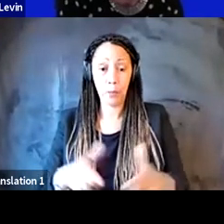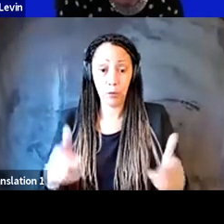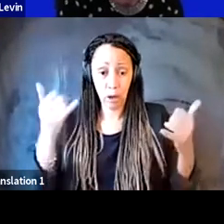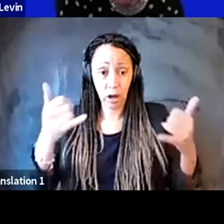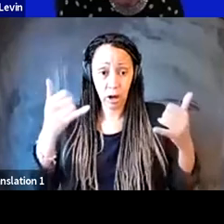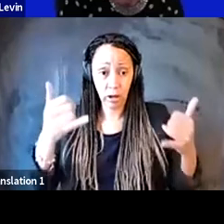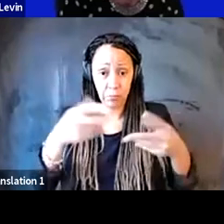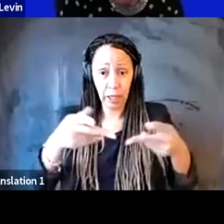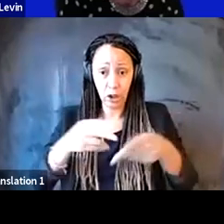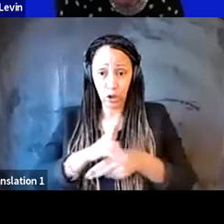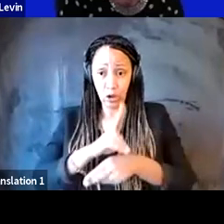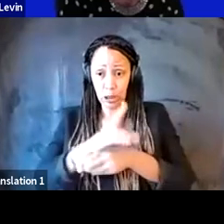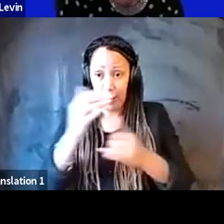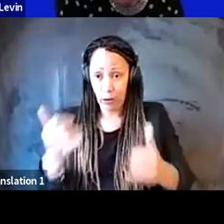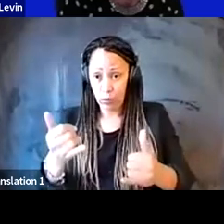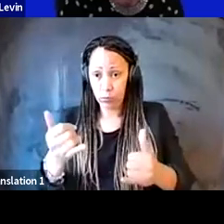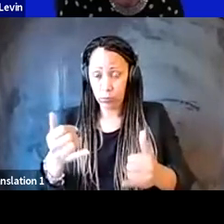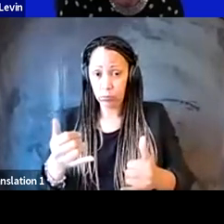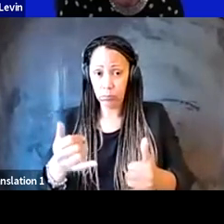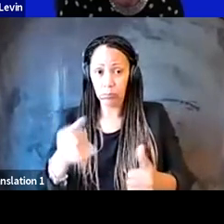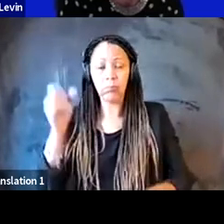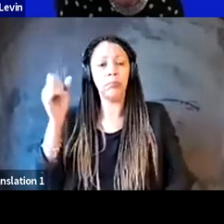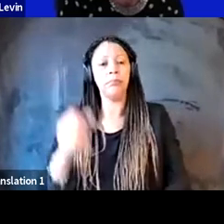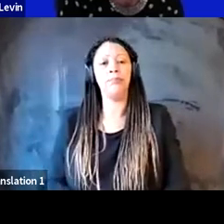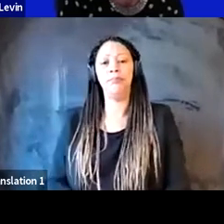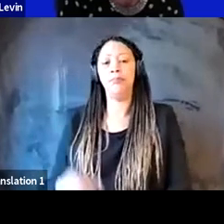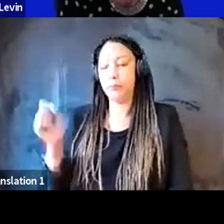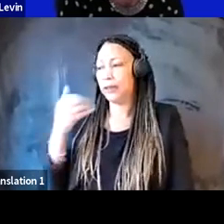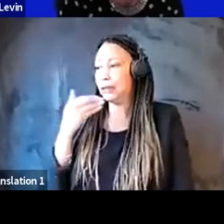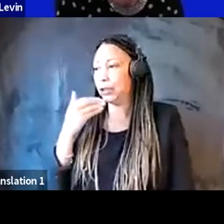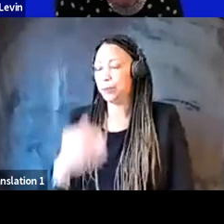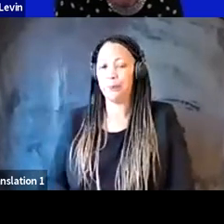is using. Thanks, Toby. Thank you.